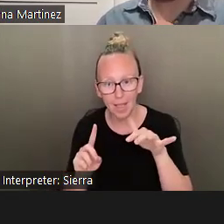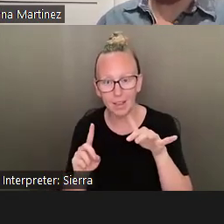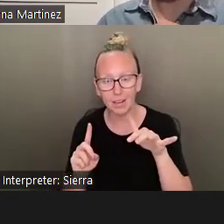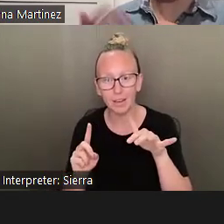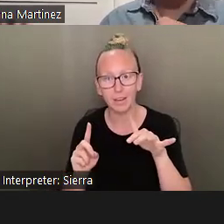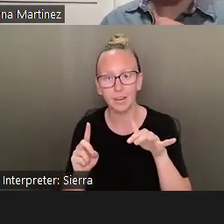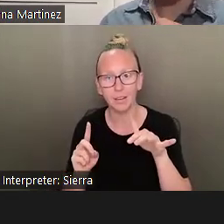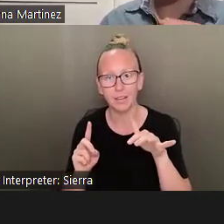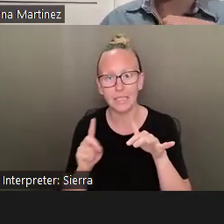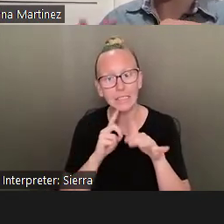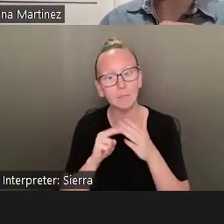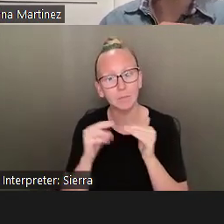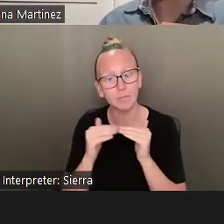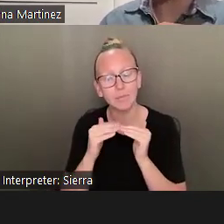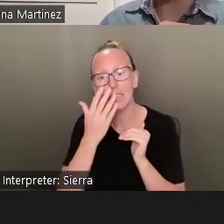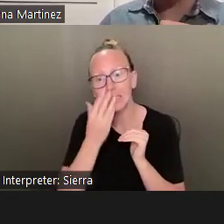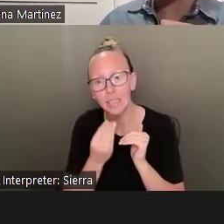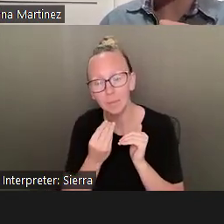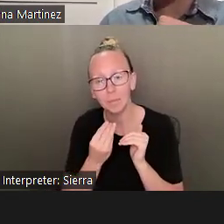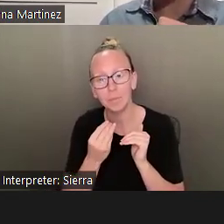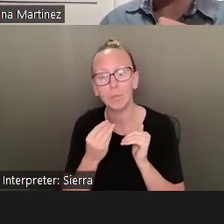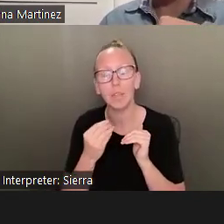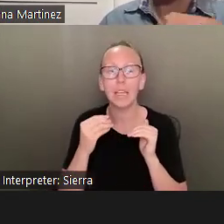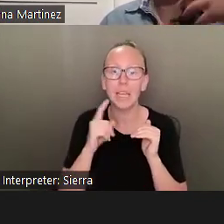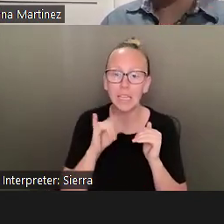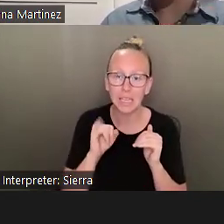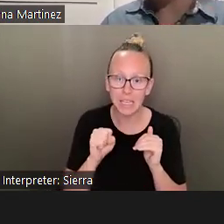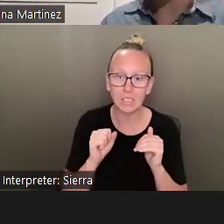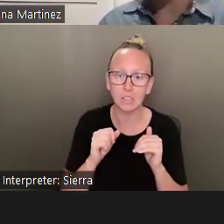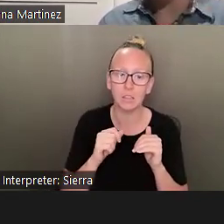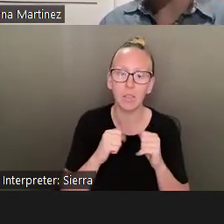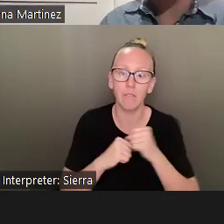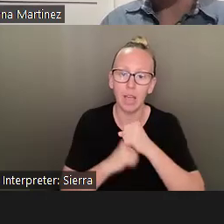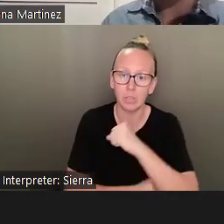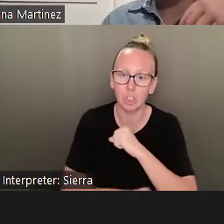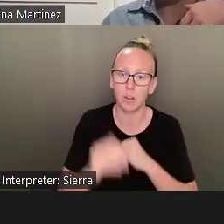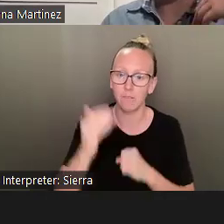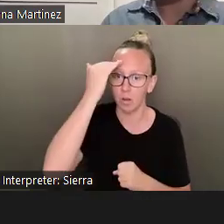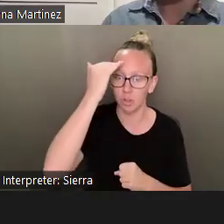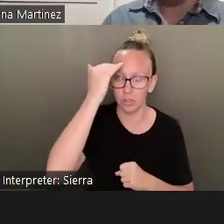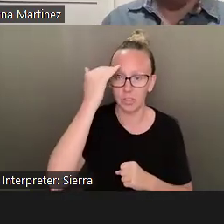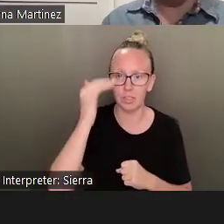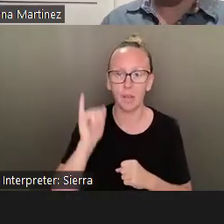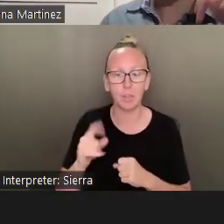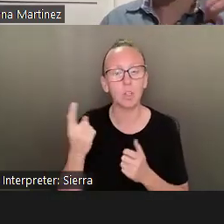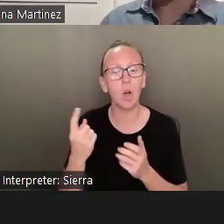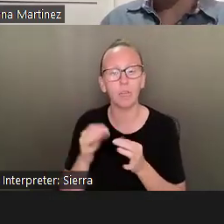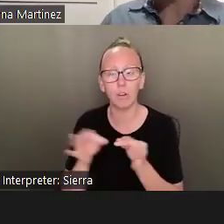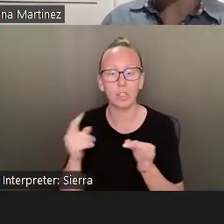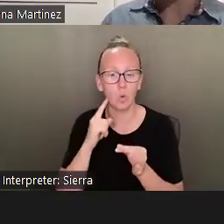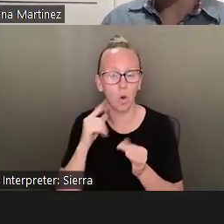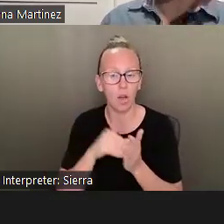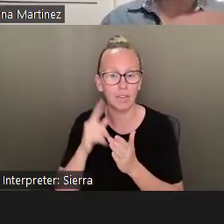being, or sleep being the underbelly of consciousness. There's also a phrase you hear all the time called the river of time or the river